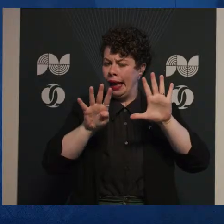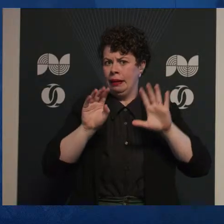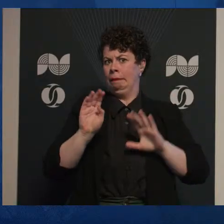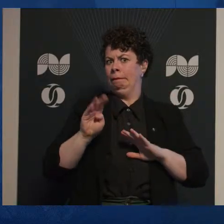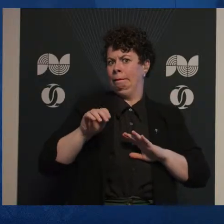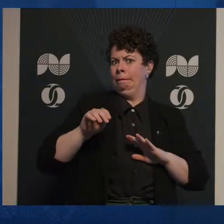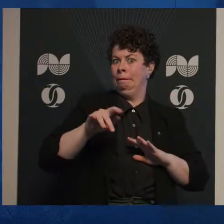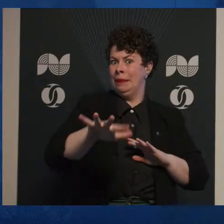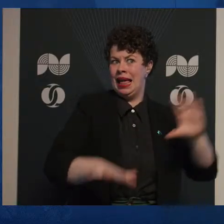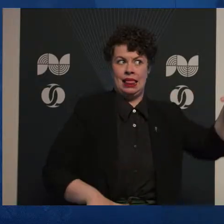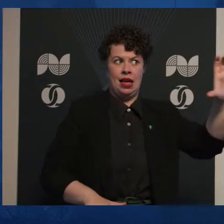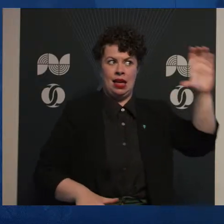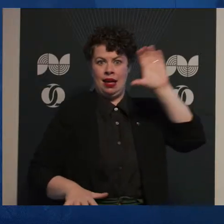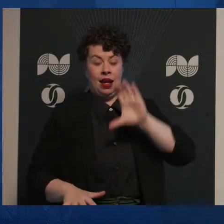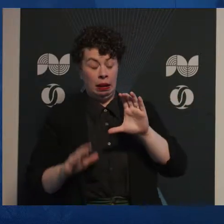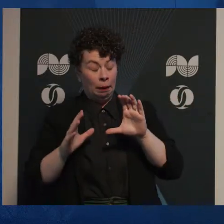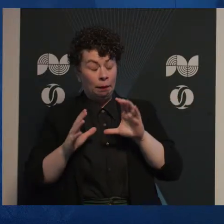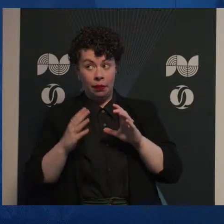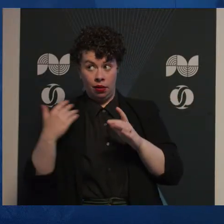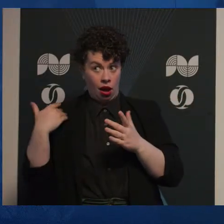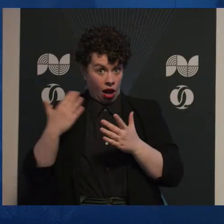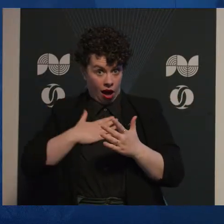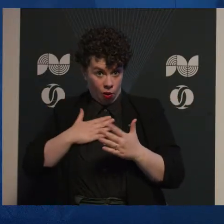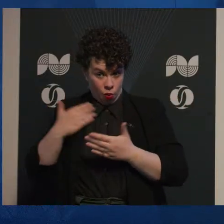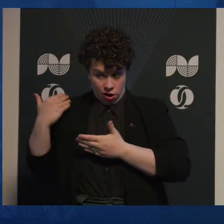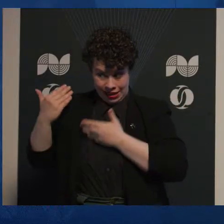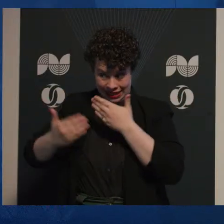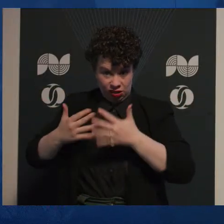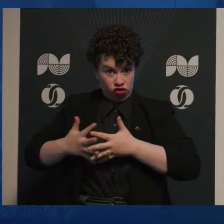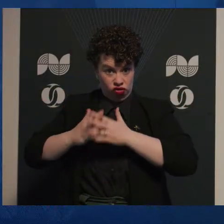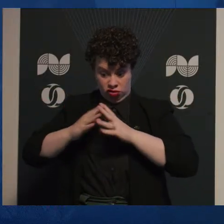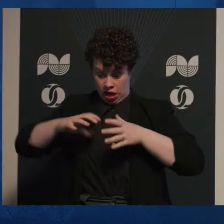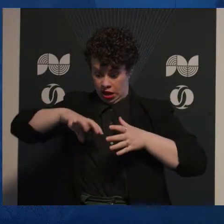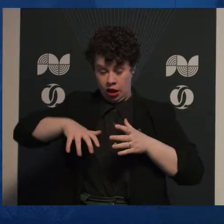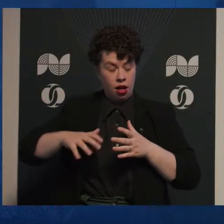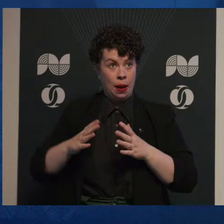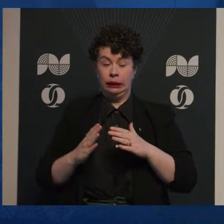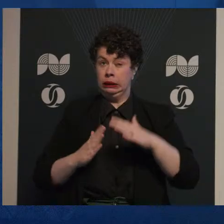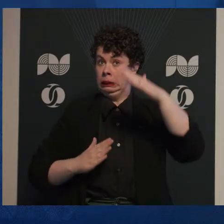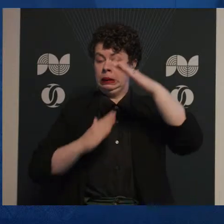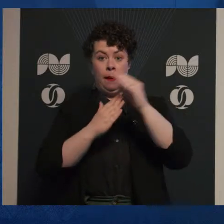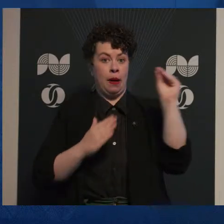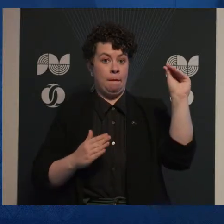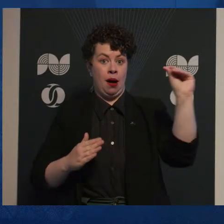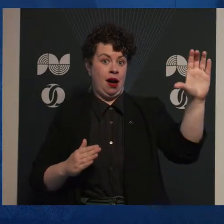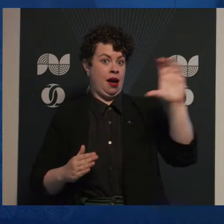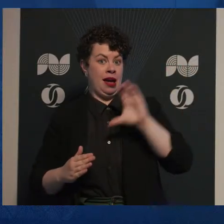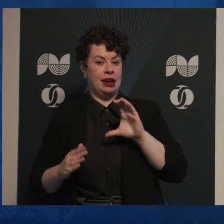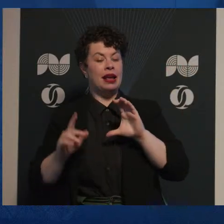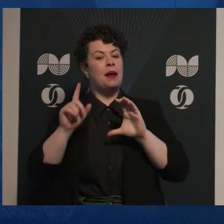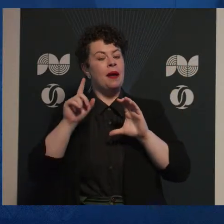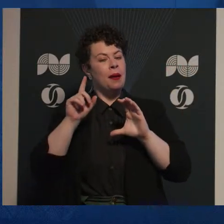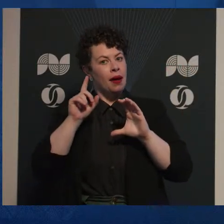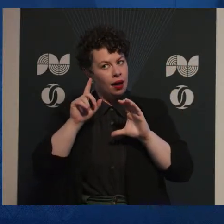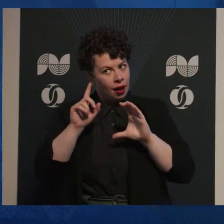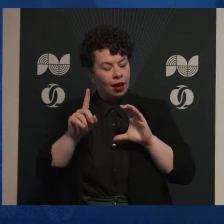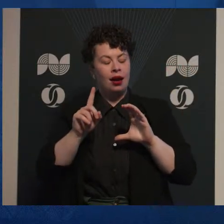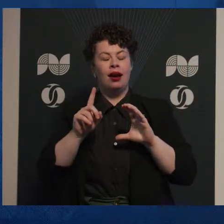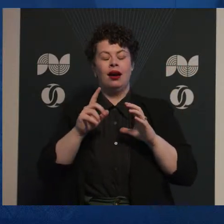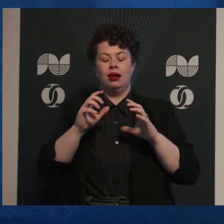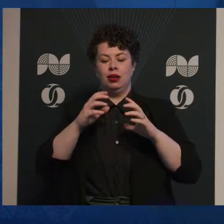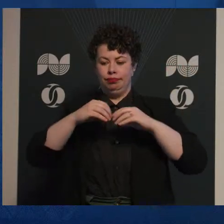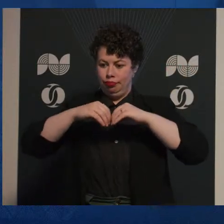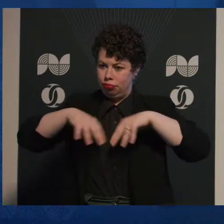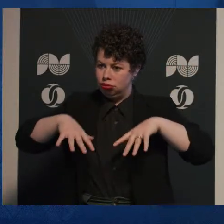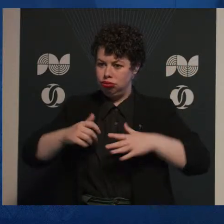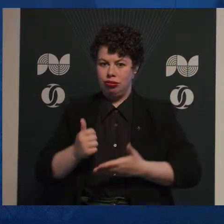funding package that the country has received. But it's a strategic pact for deep reform, economic convergence, and